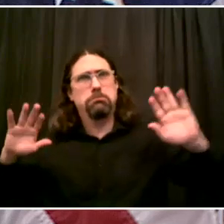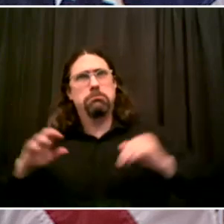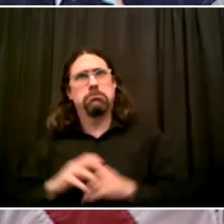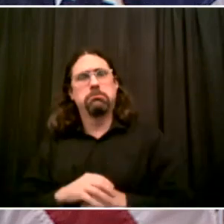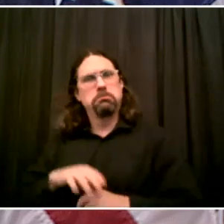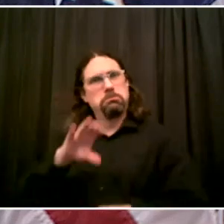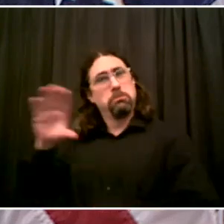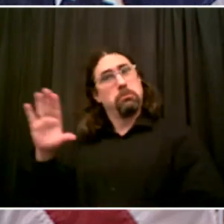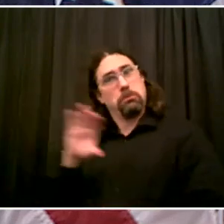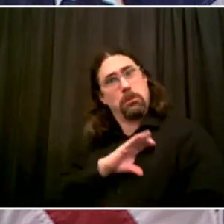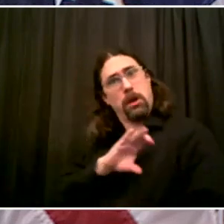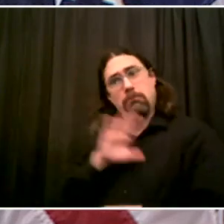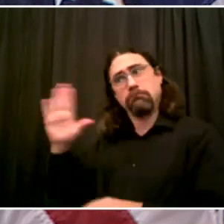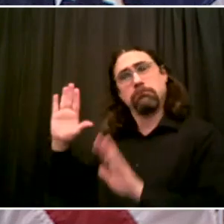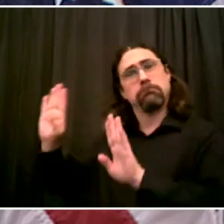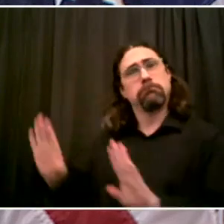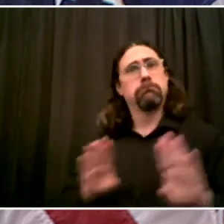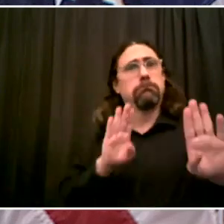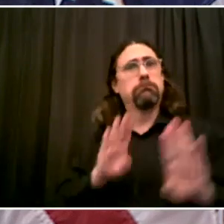all officers have been given.